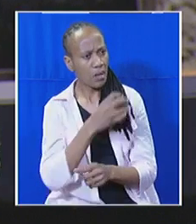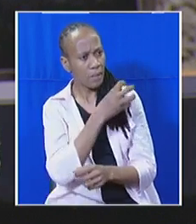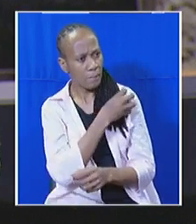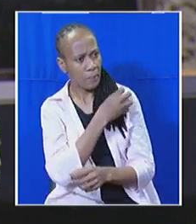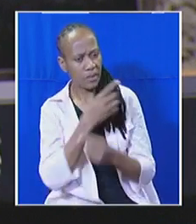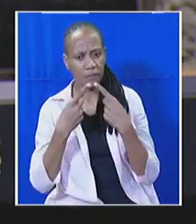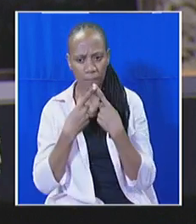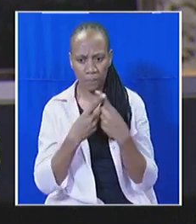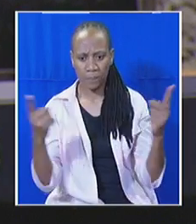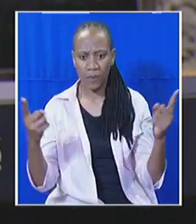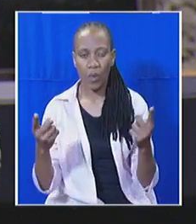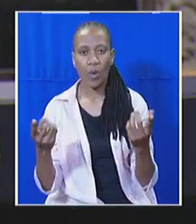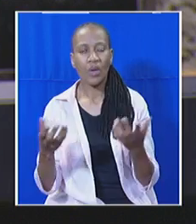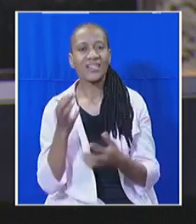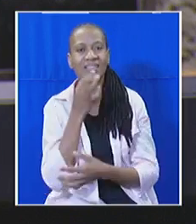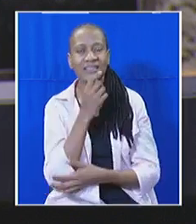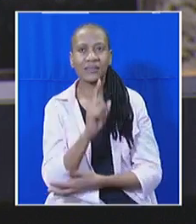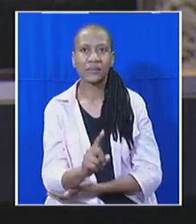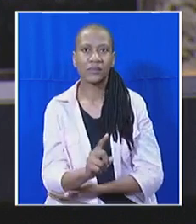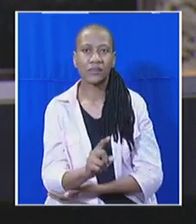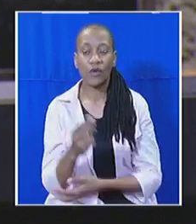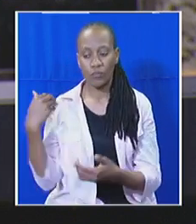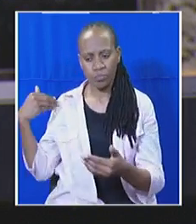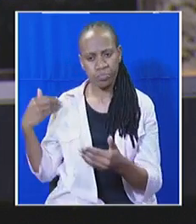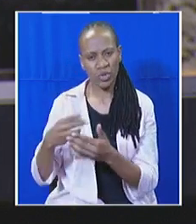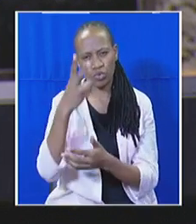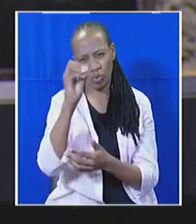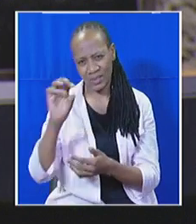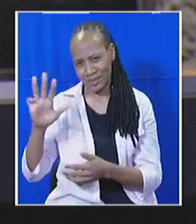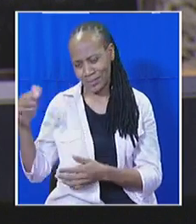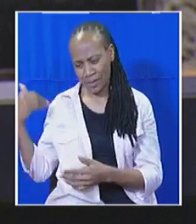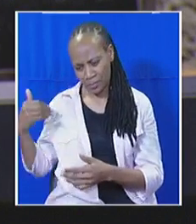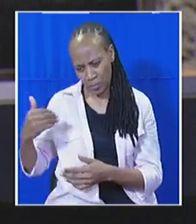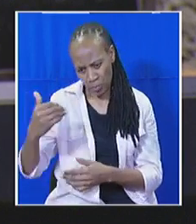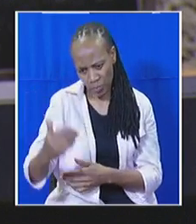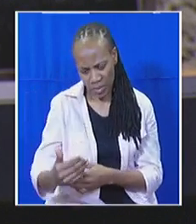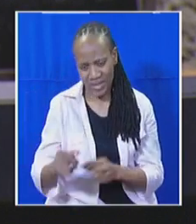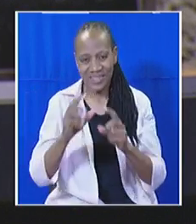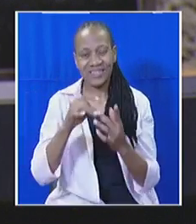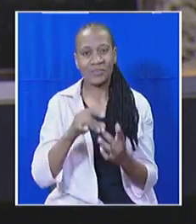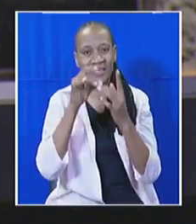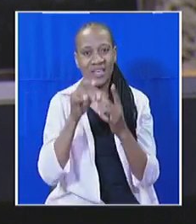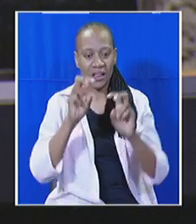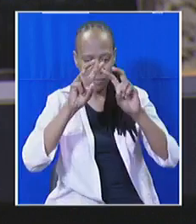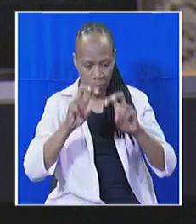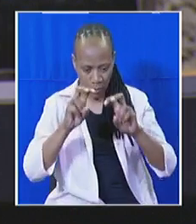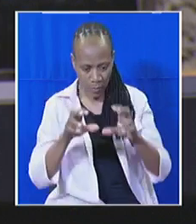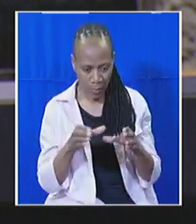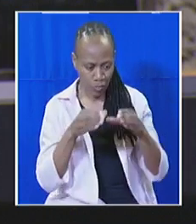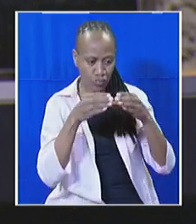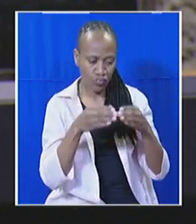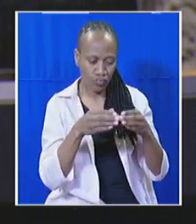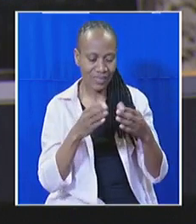a parliamentary reply that since 2009, the Special Investigative Unit... On point of